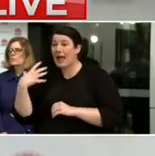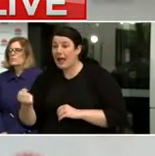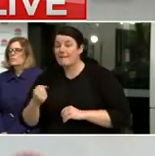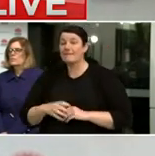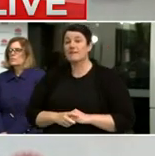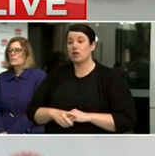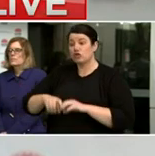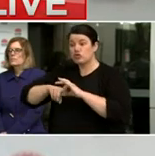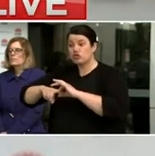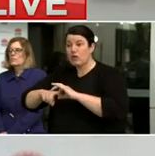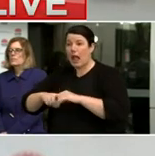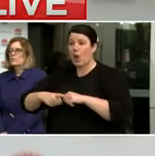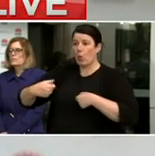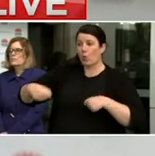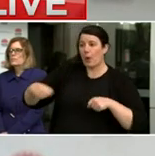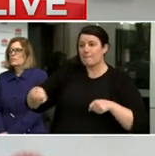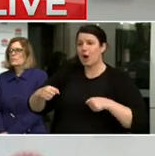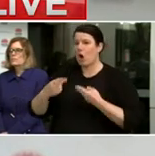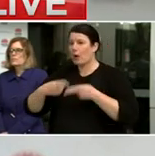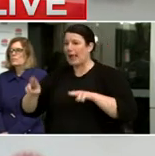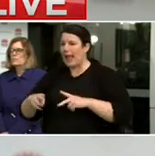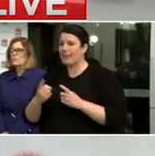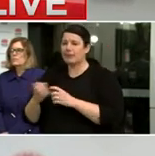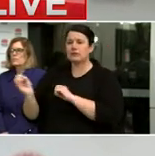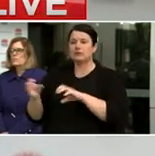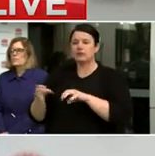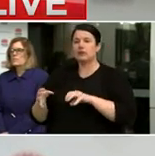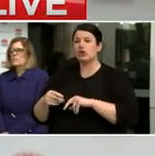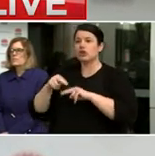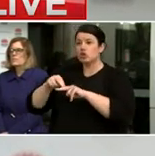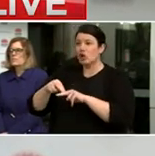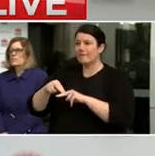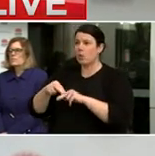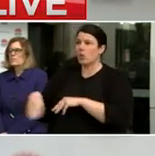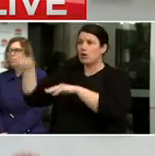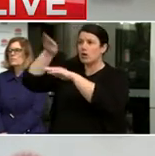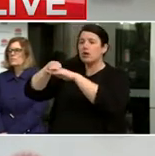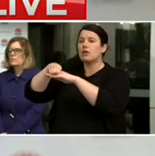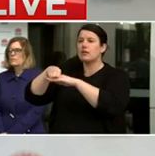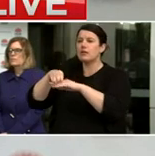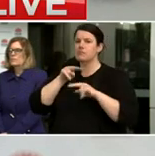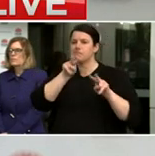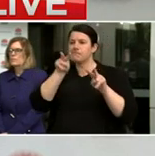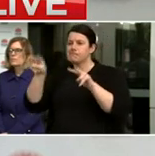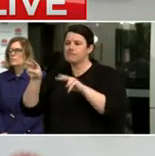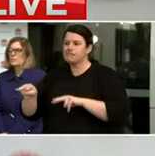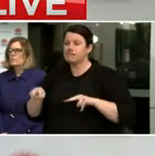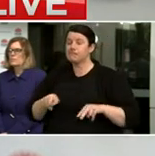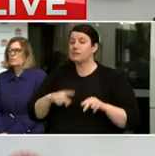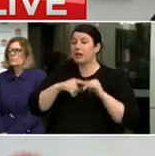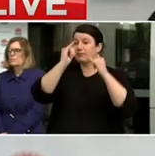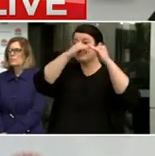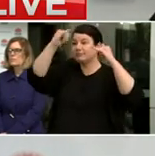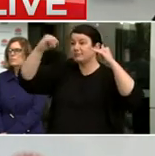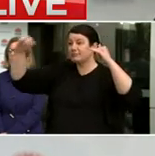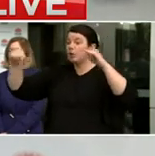with trailers and quad bikes and camping gear, people with surfboards, in and around the border towns where it's quite easy to